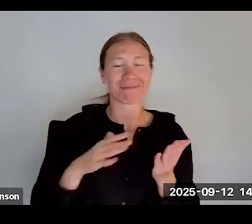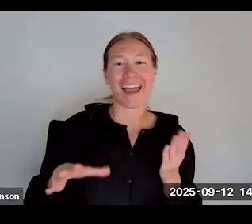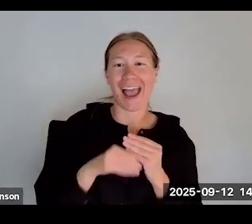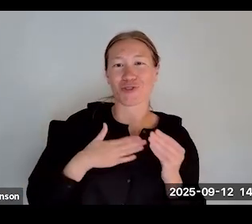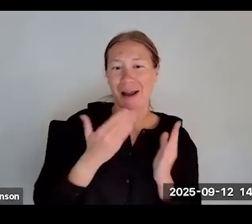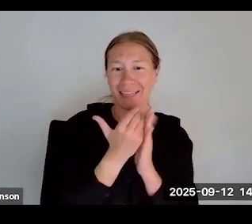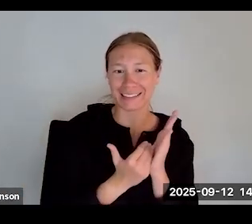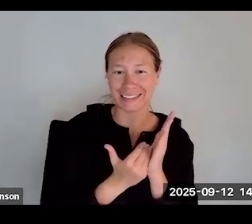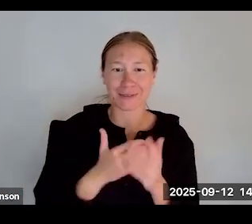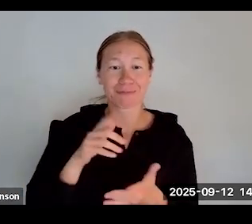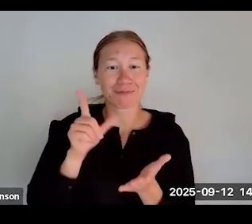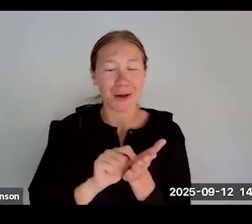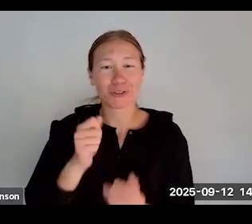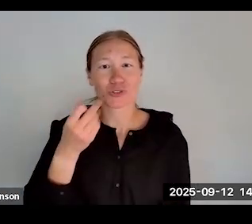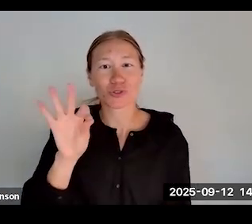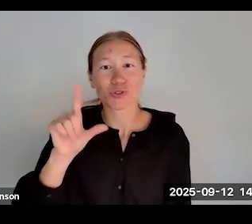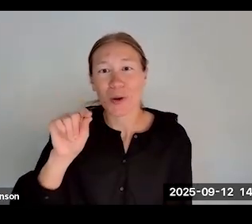stars.